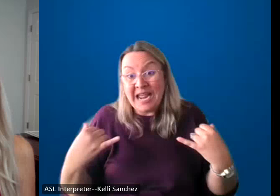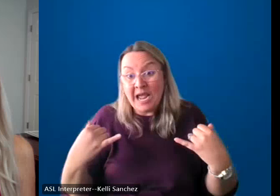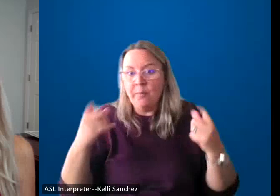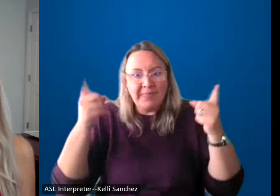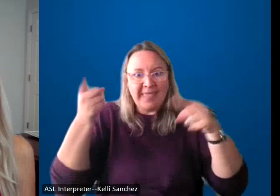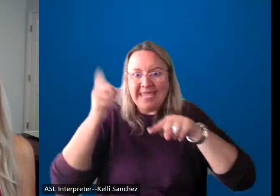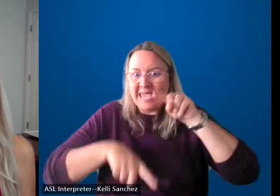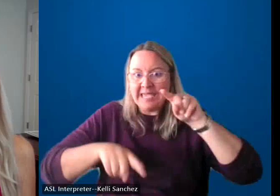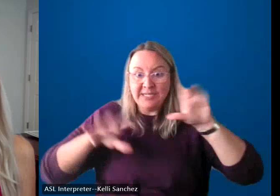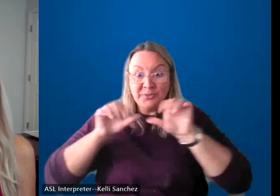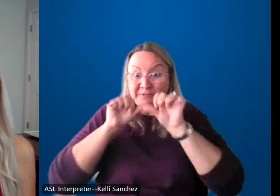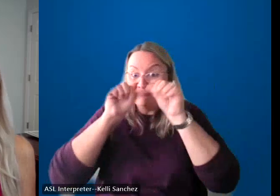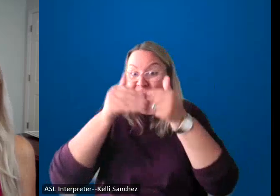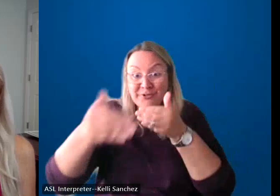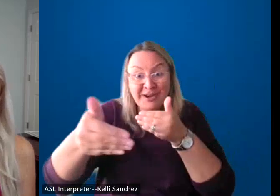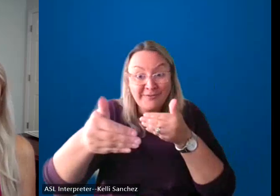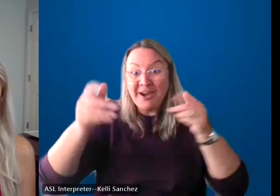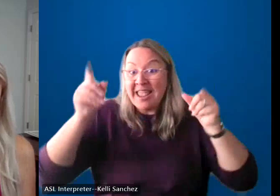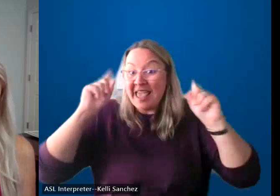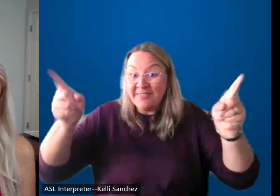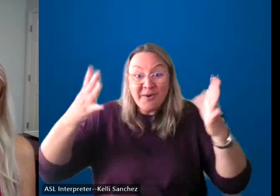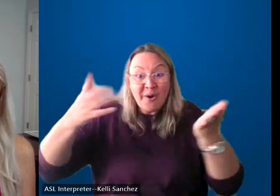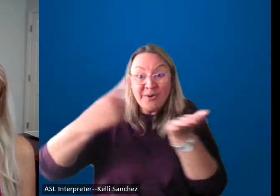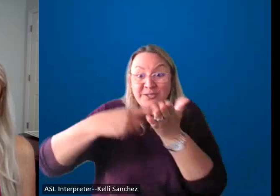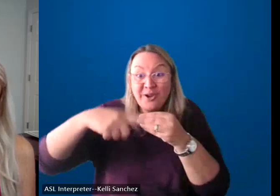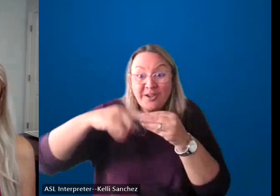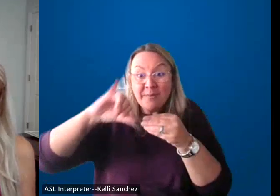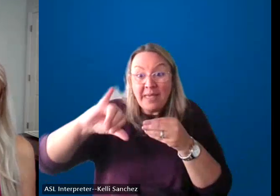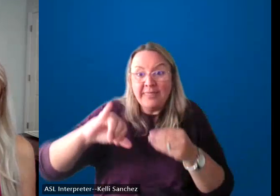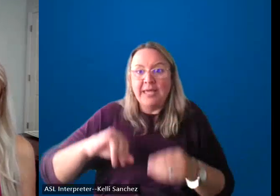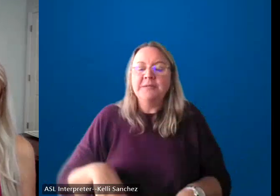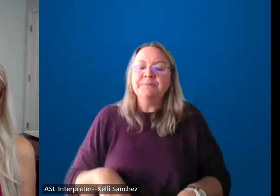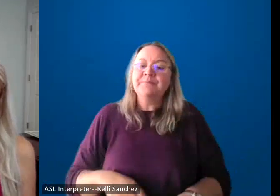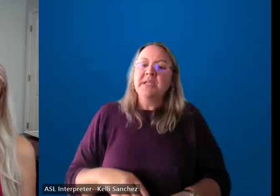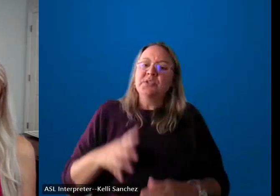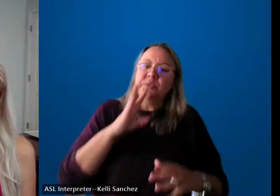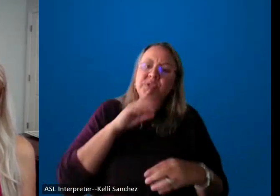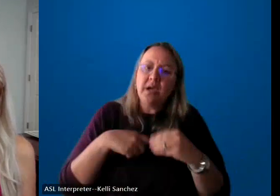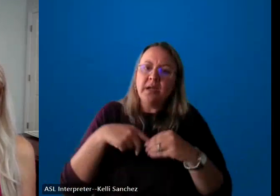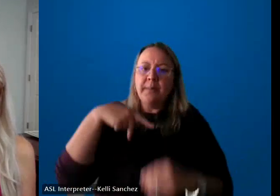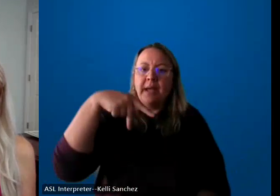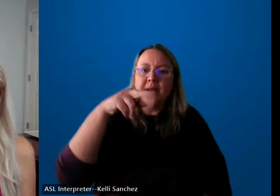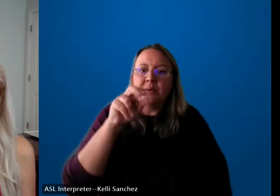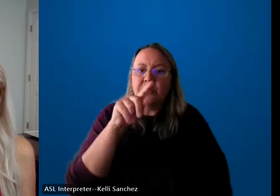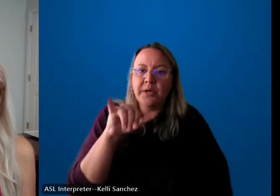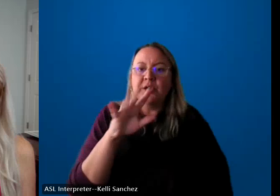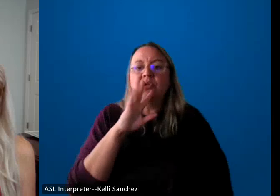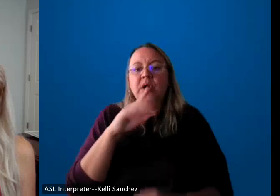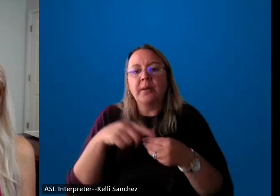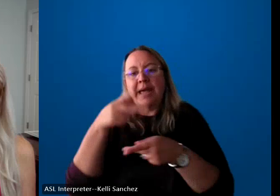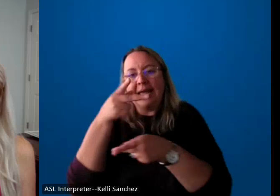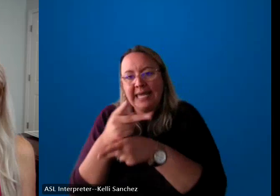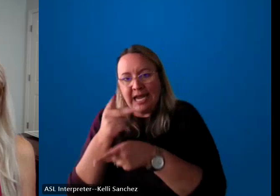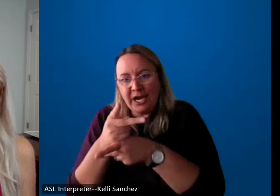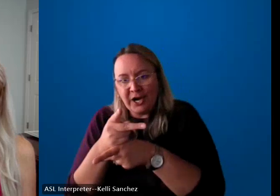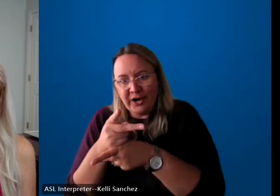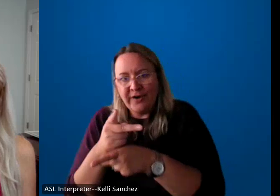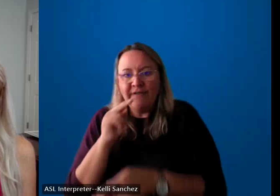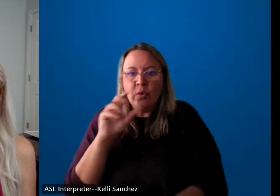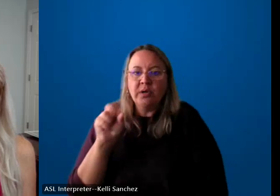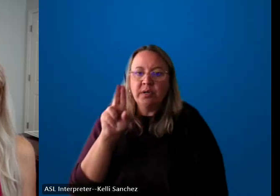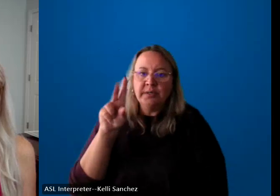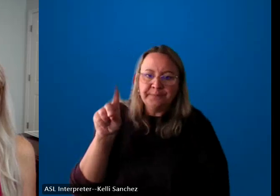those discussions are already happening. And so when you talk about parity and you talk about care for substance use disorder and